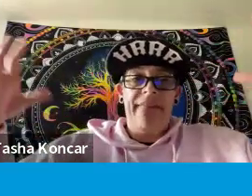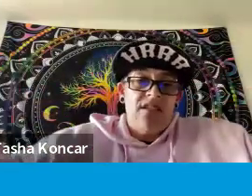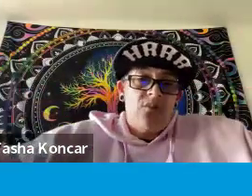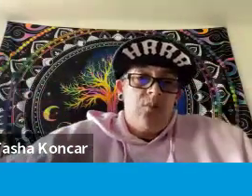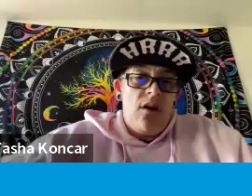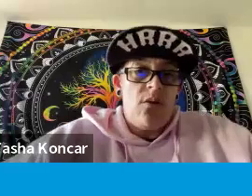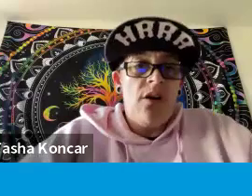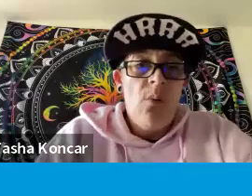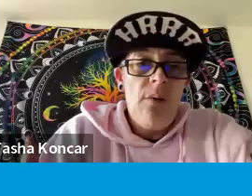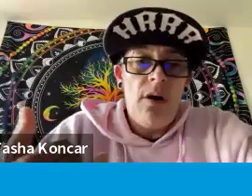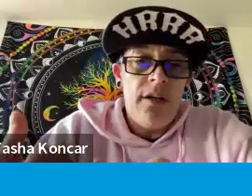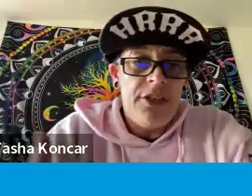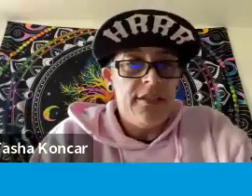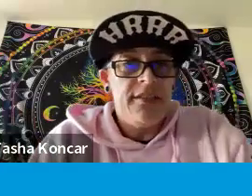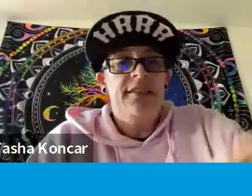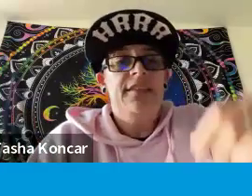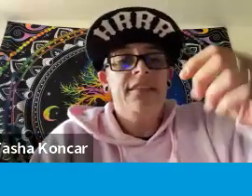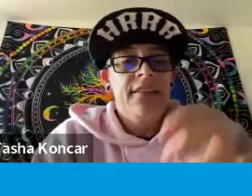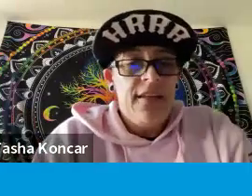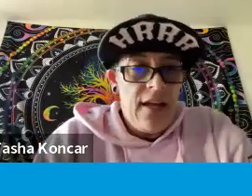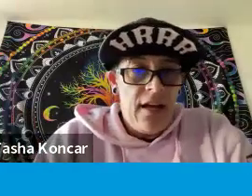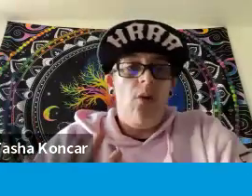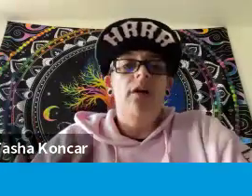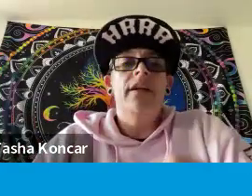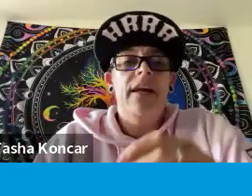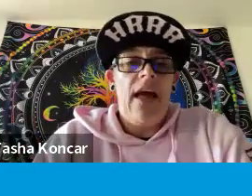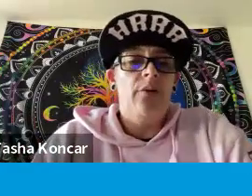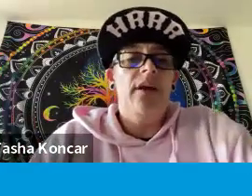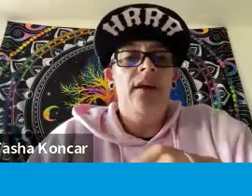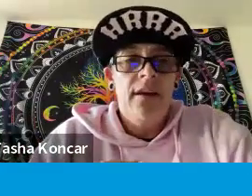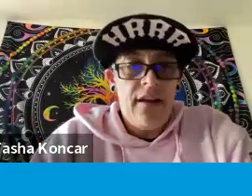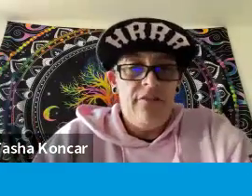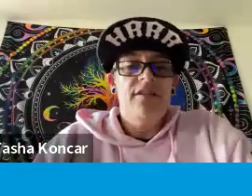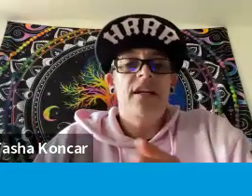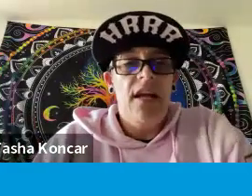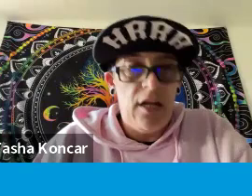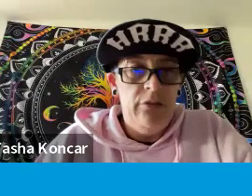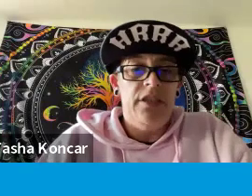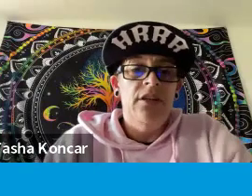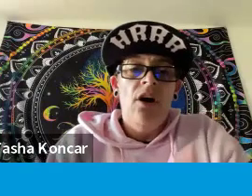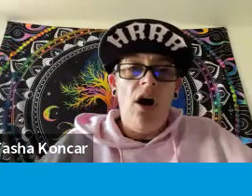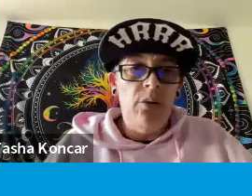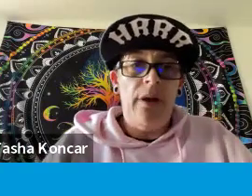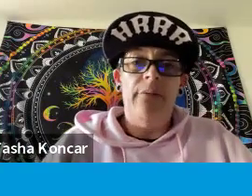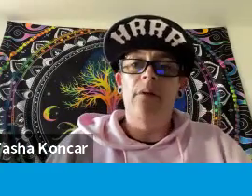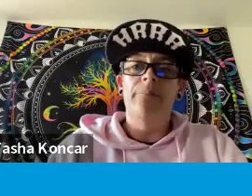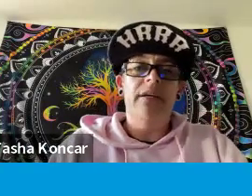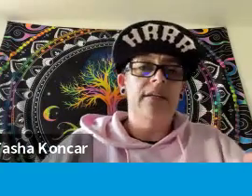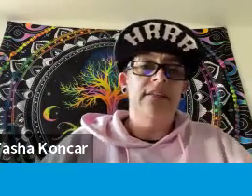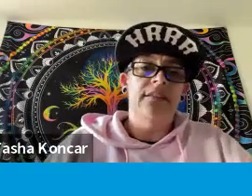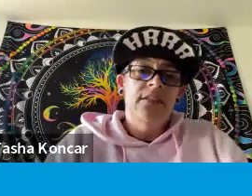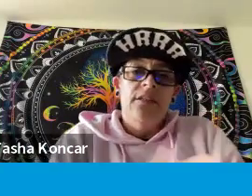And that's what we want: justice, equality, equity, diversity, inclusion, all the way